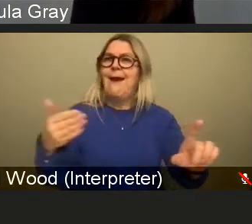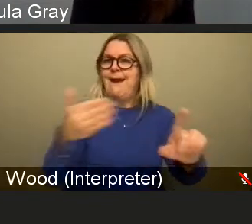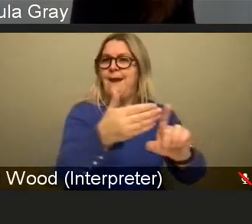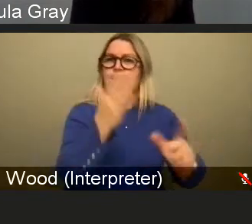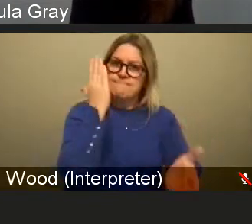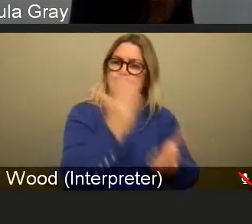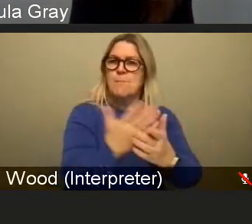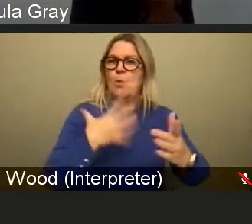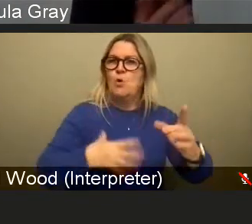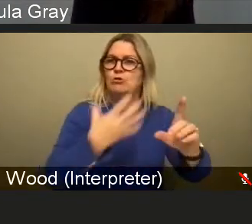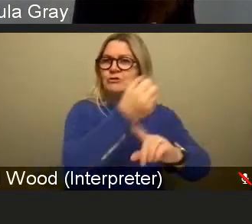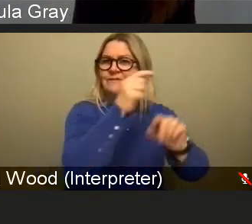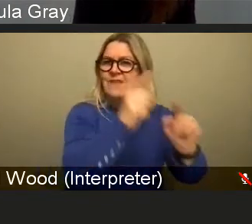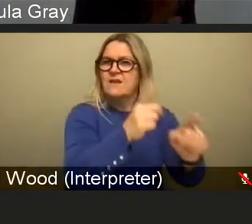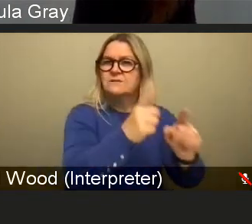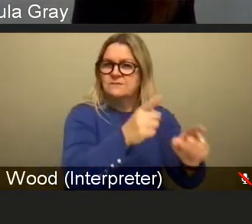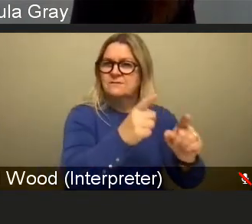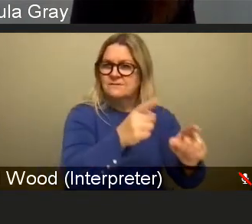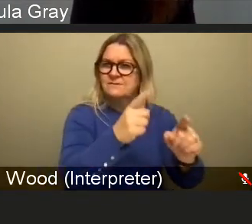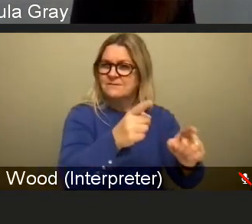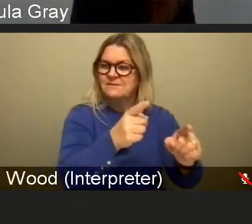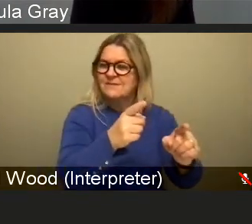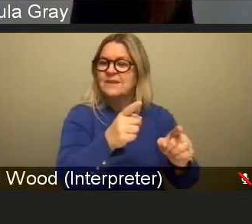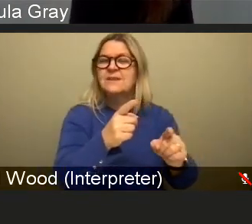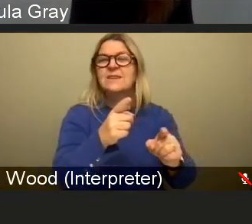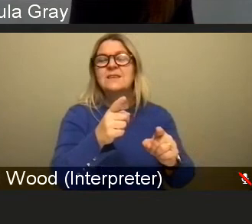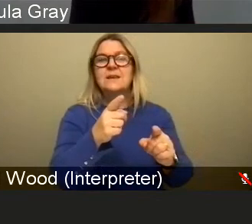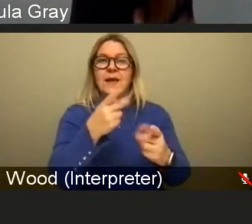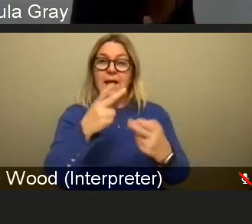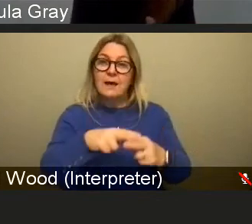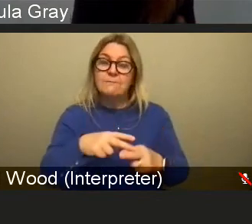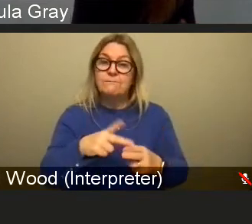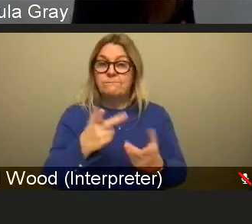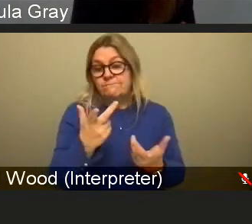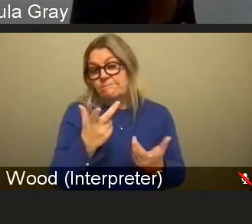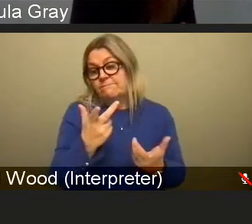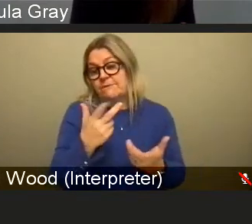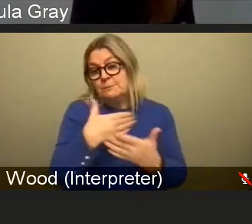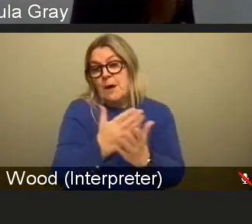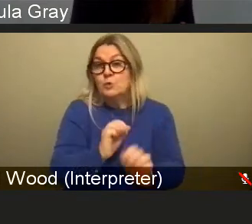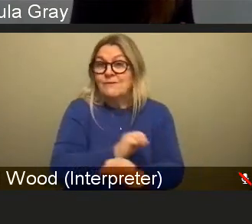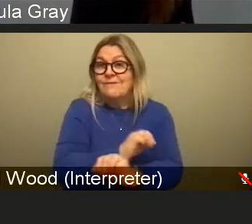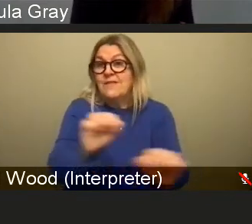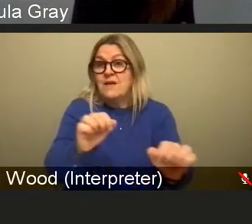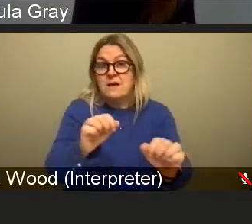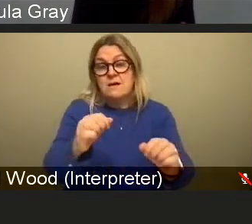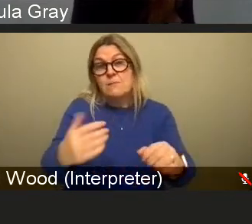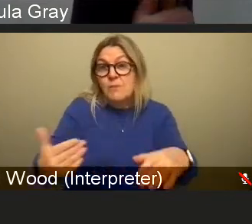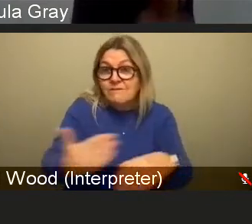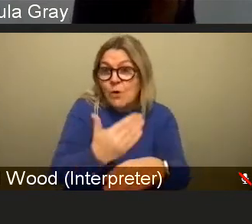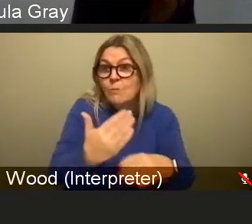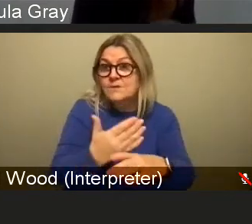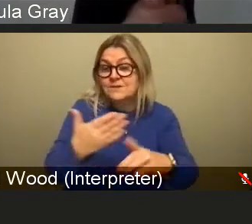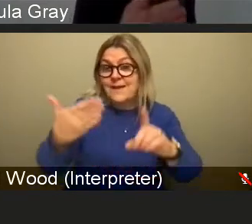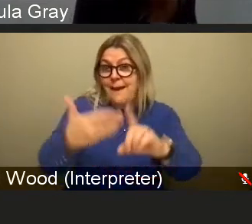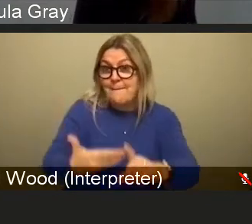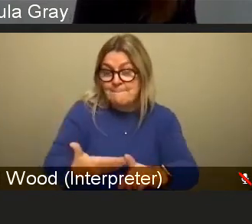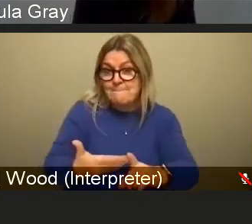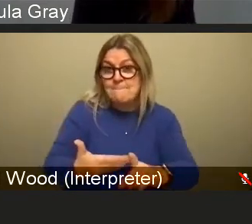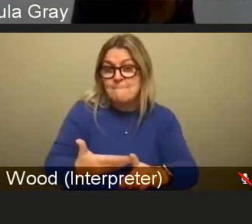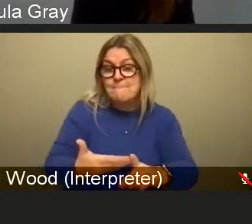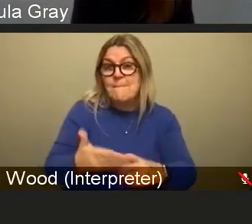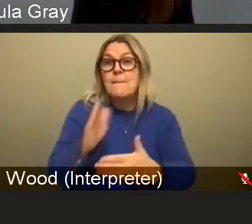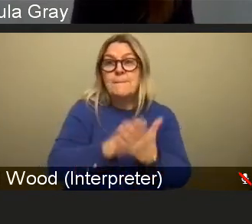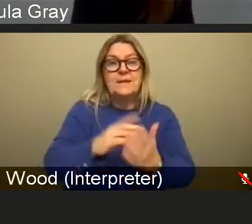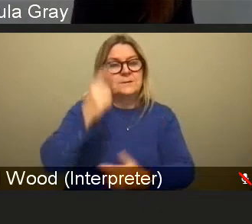a formal part of senior managers' performance objectives you know, it just keeps it front of mind. It helps